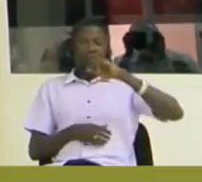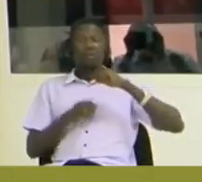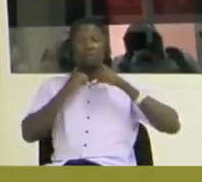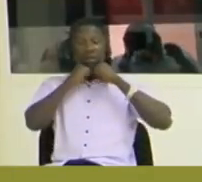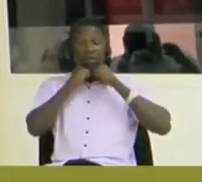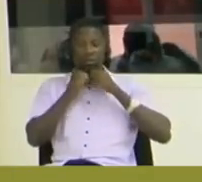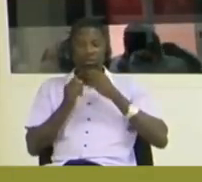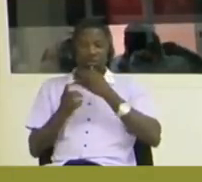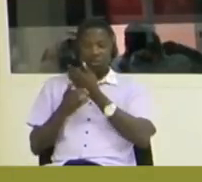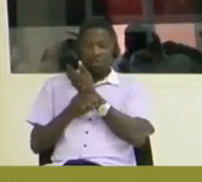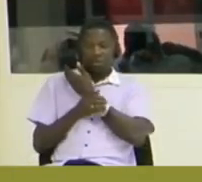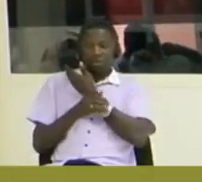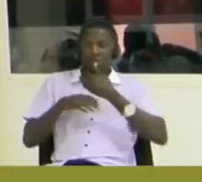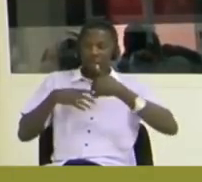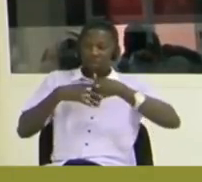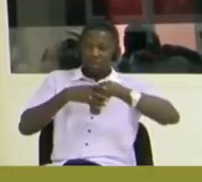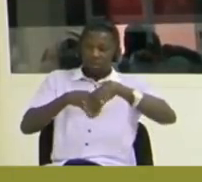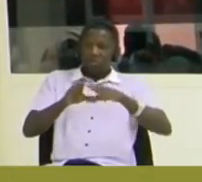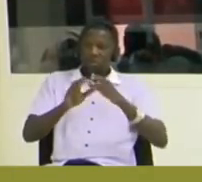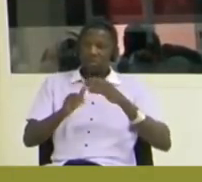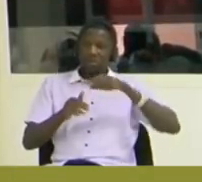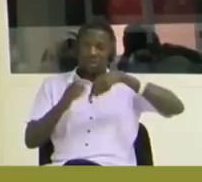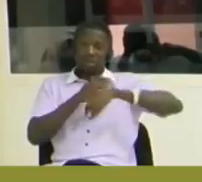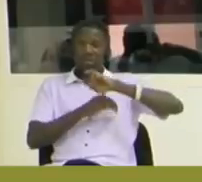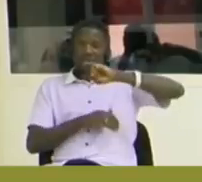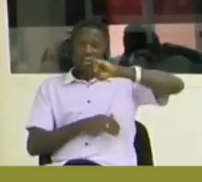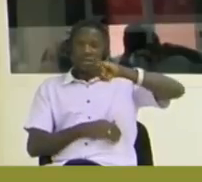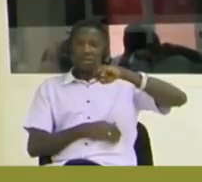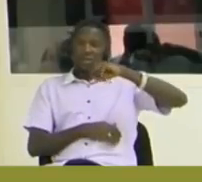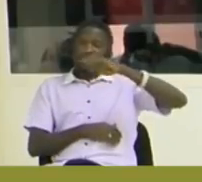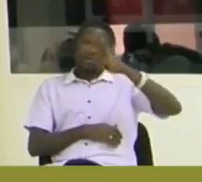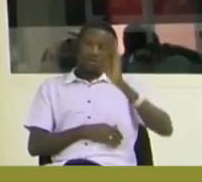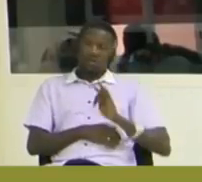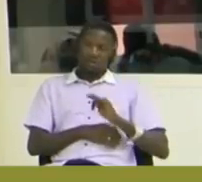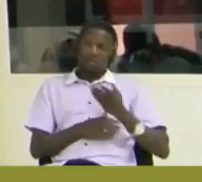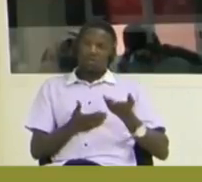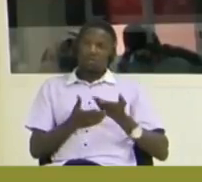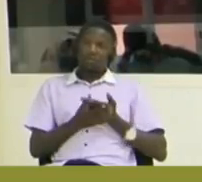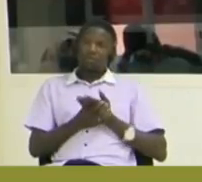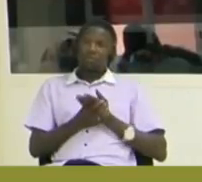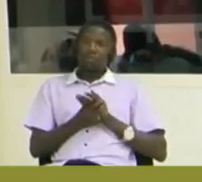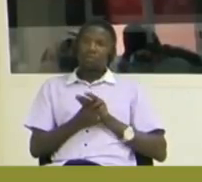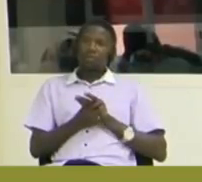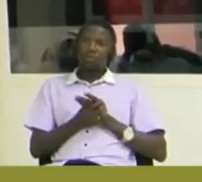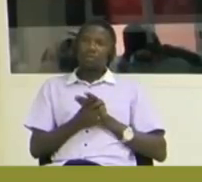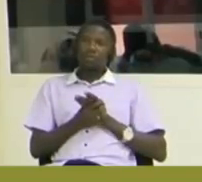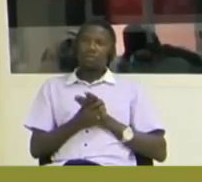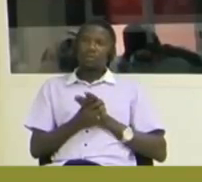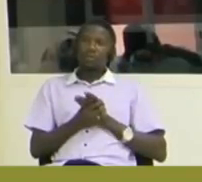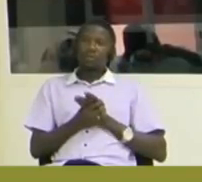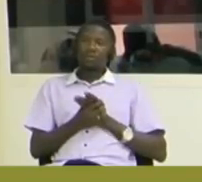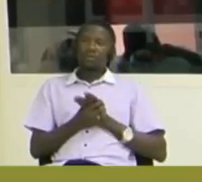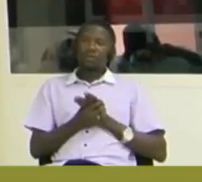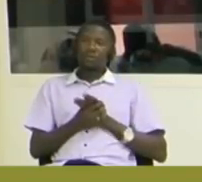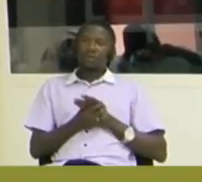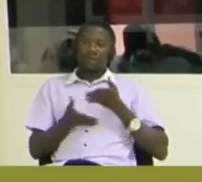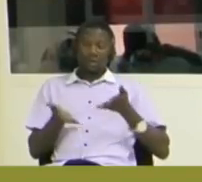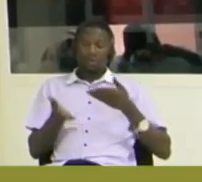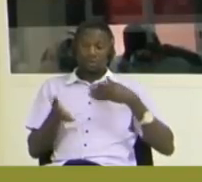sir. No, was it January or February? February. Yes, sir. You see? And here we were in June.